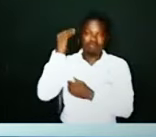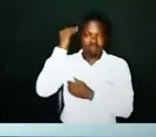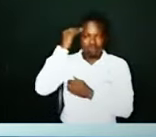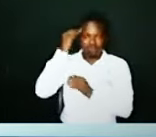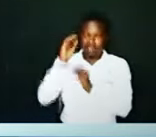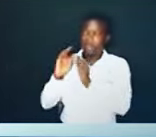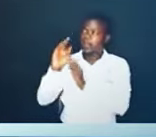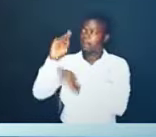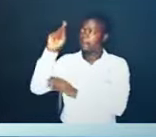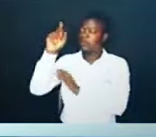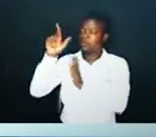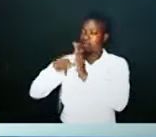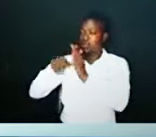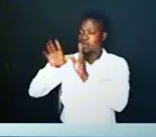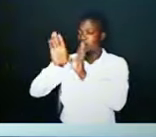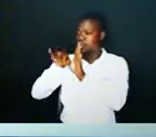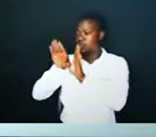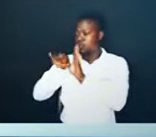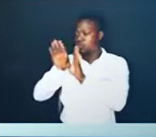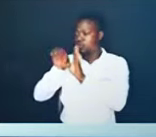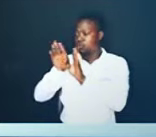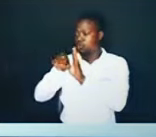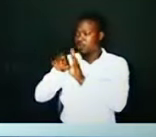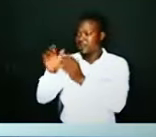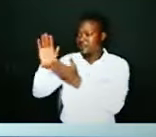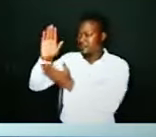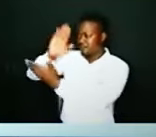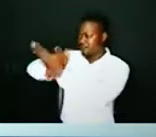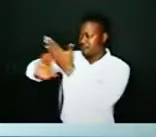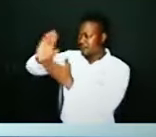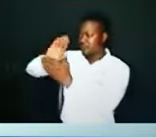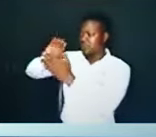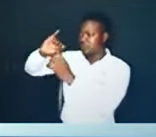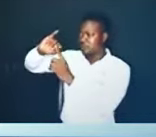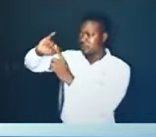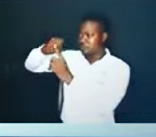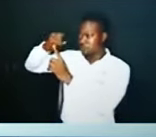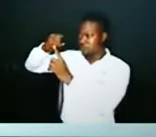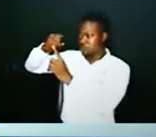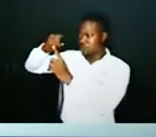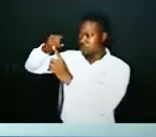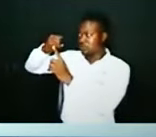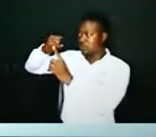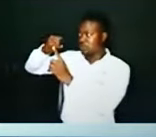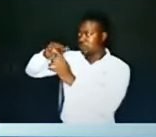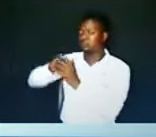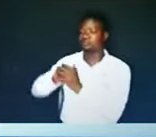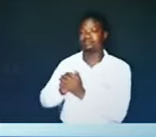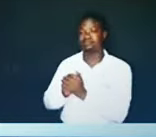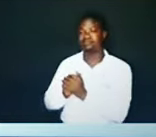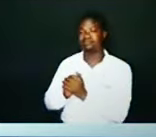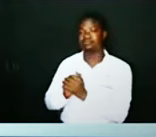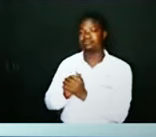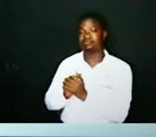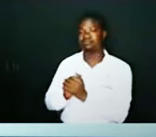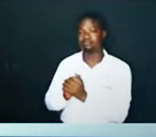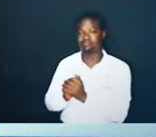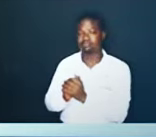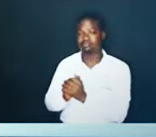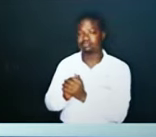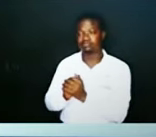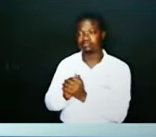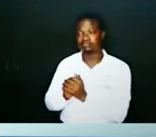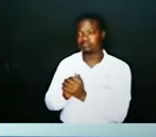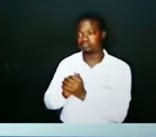window opened towards Jerusalem. Now Daniel te se we kuru kire atwere no okoni